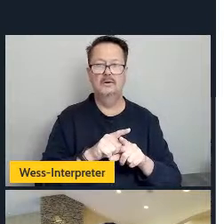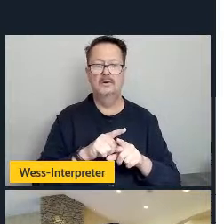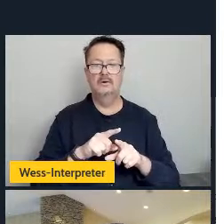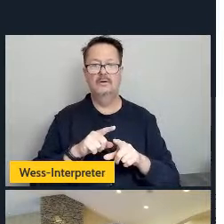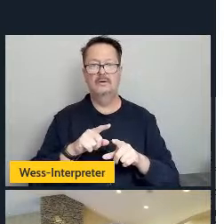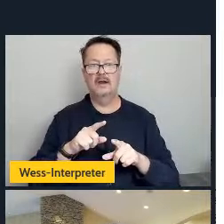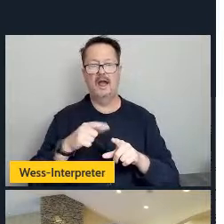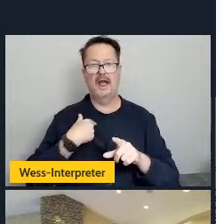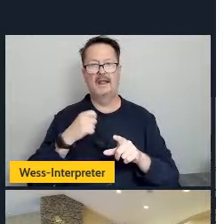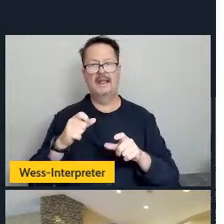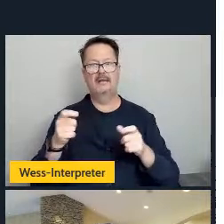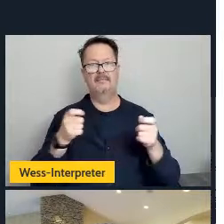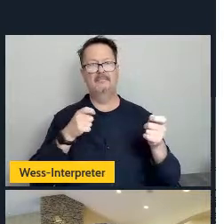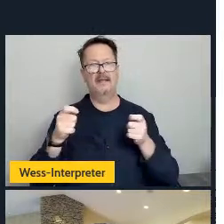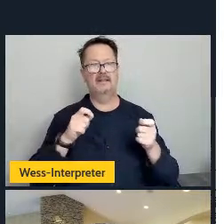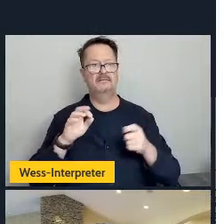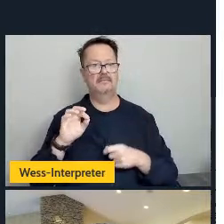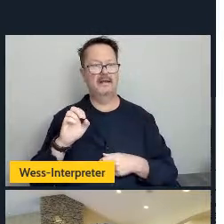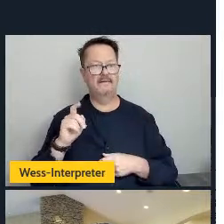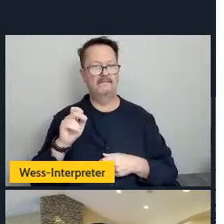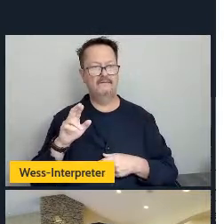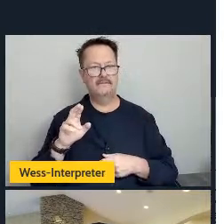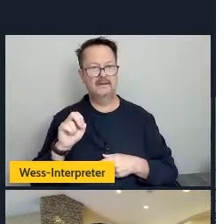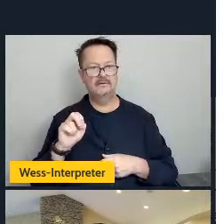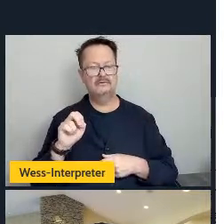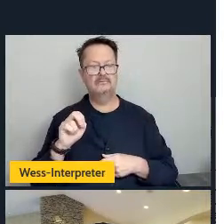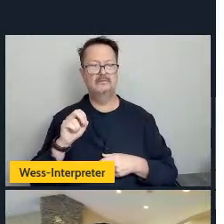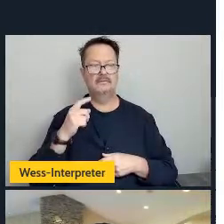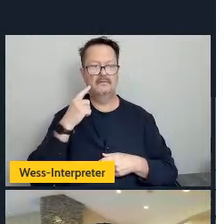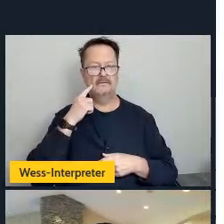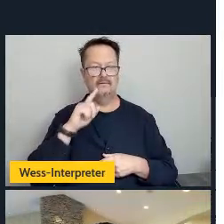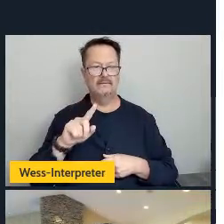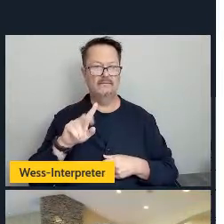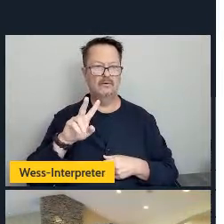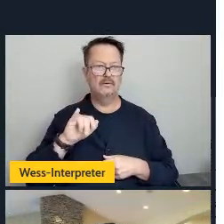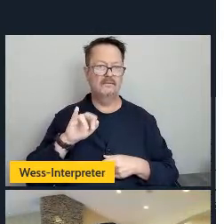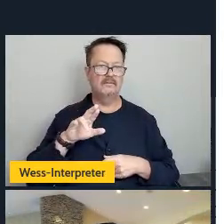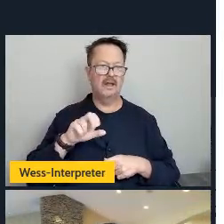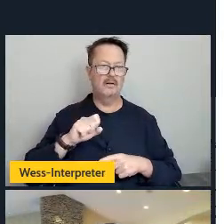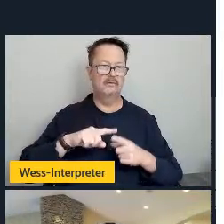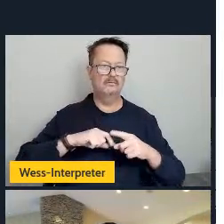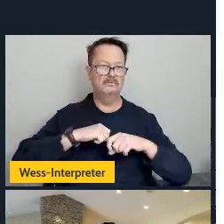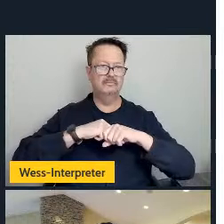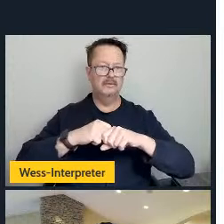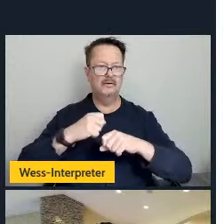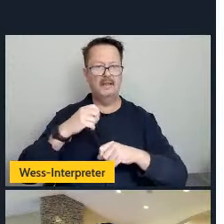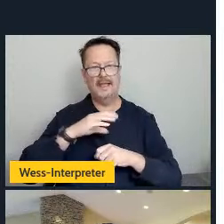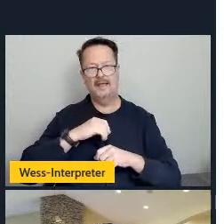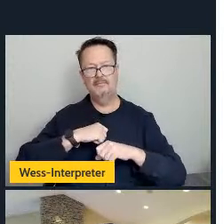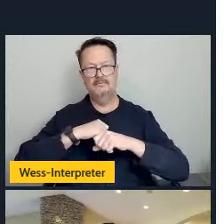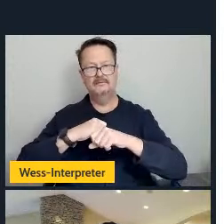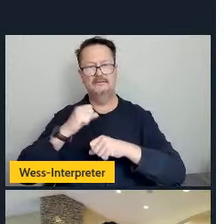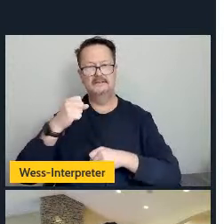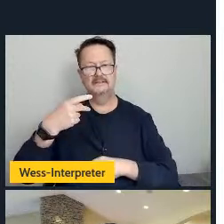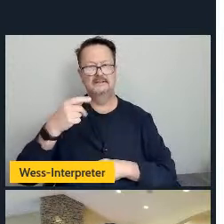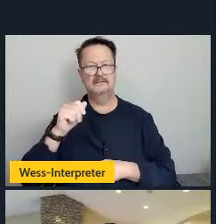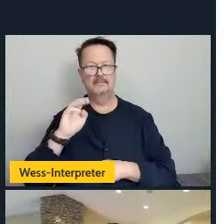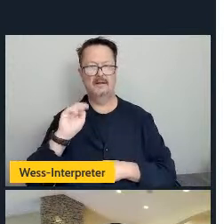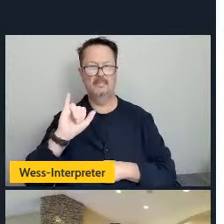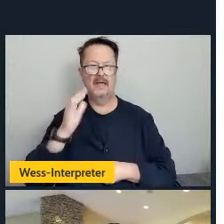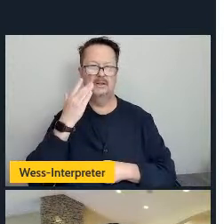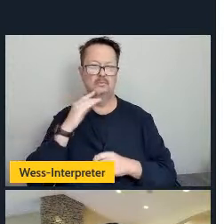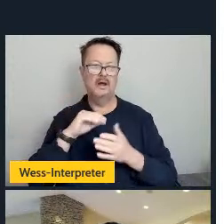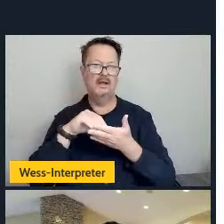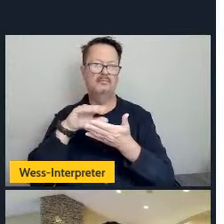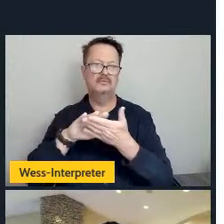can manage my feature flags, turn them on, turn them off for the various capabilities that span components, right? That's why I put it here as a separate